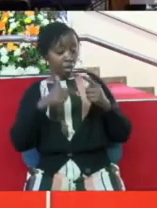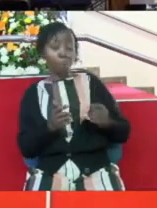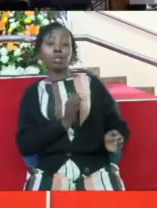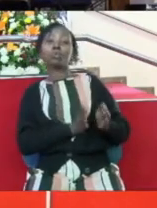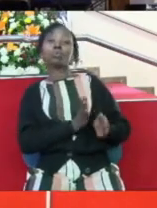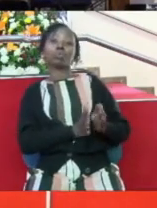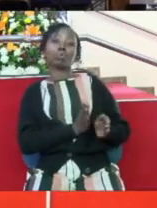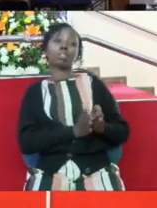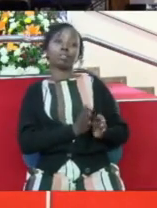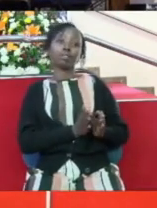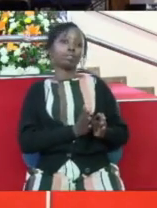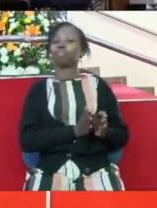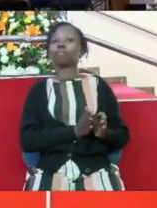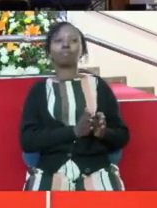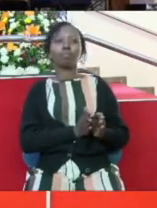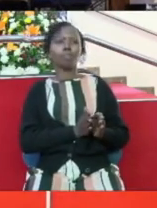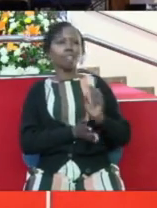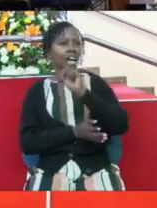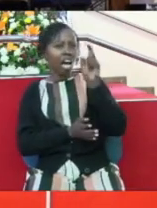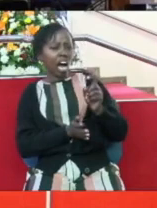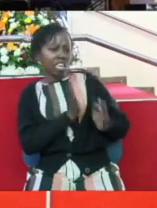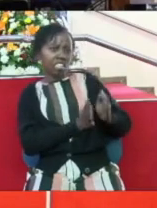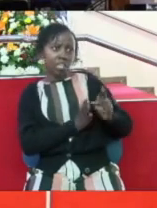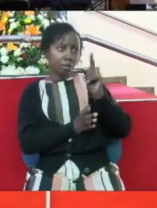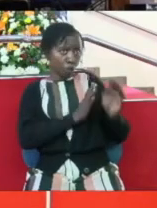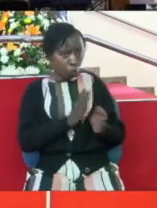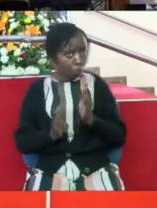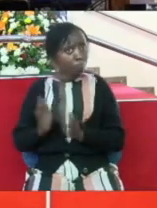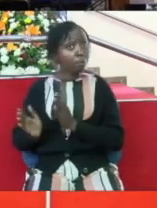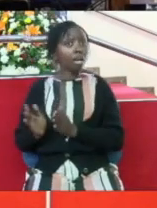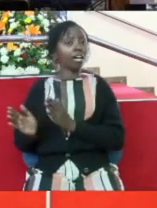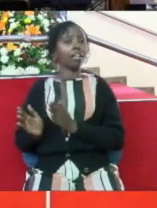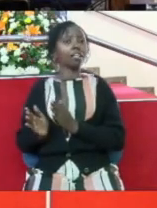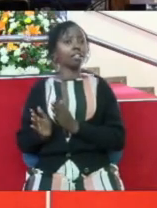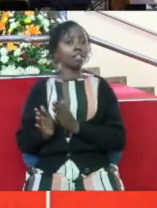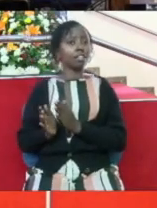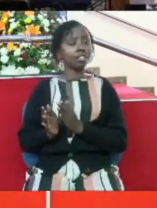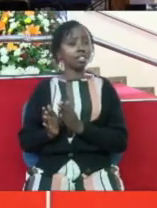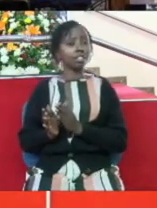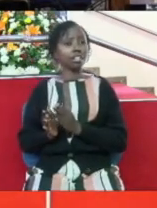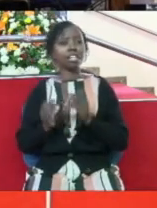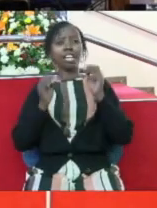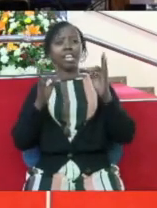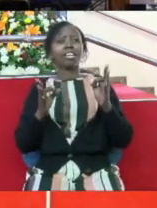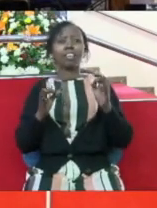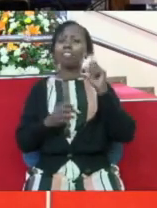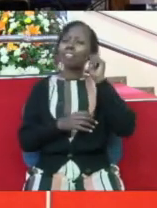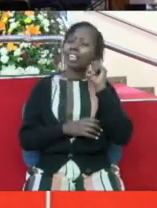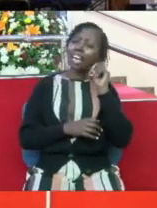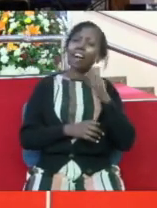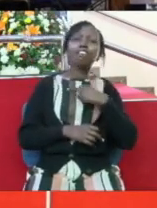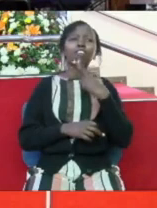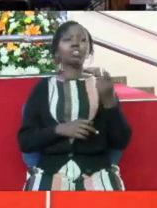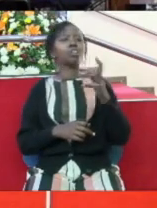Ask them, are you prepared? If you heard the trumpet of the Lord sound